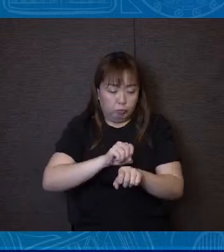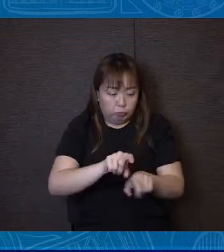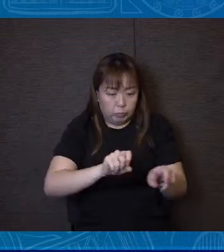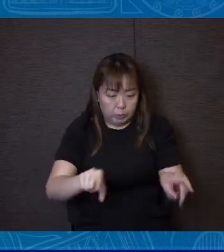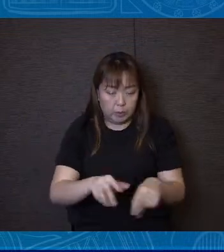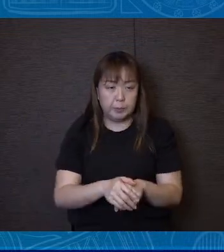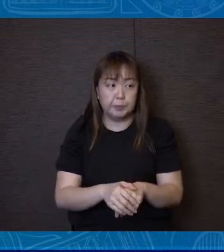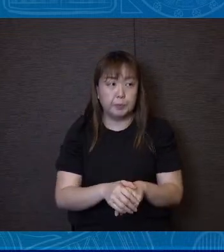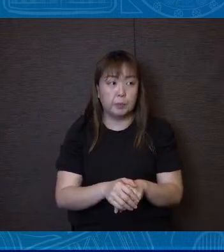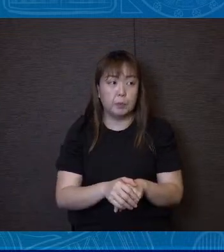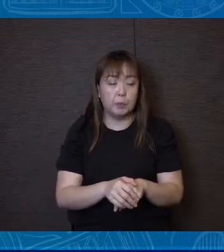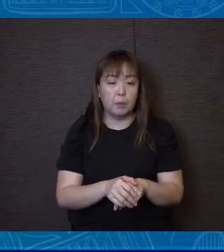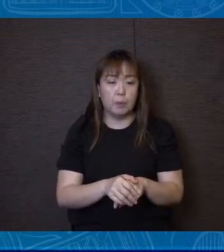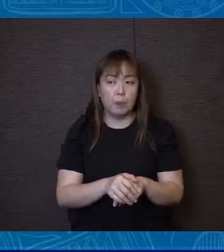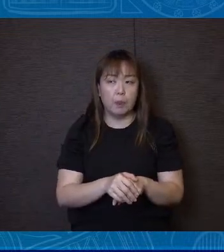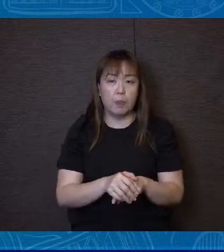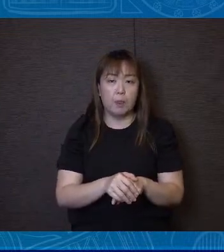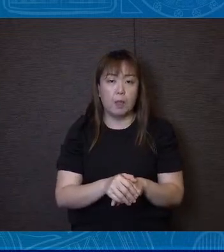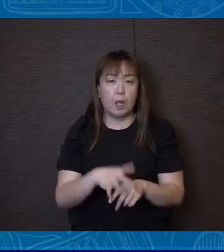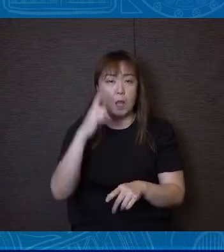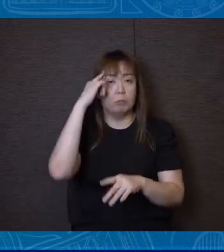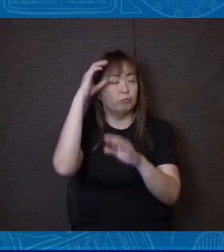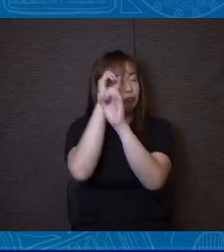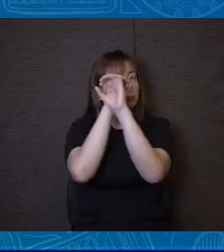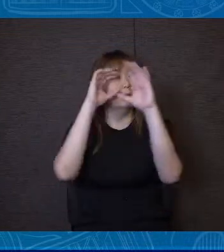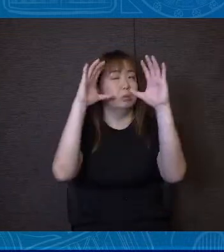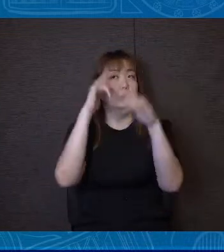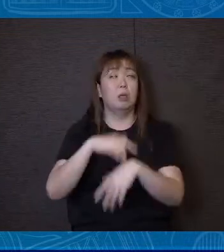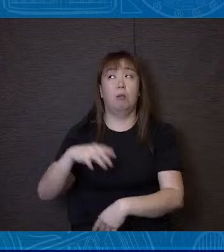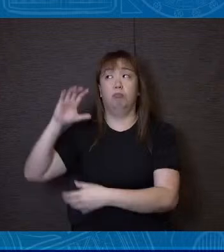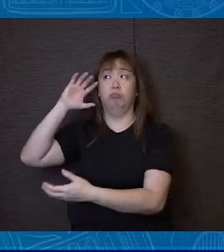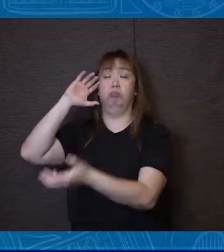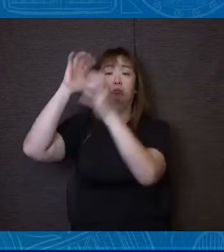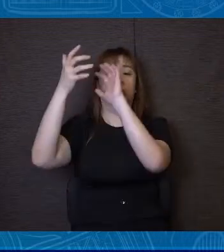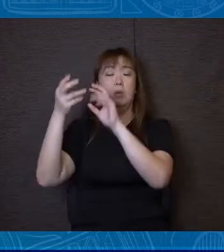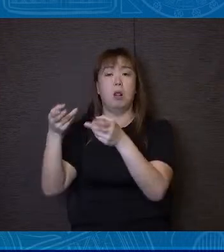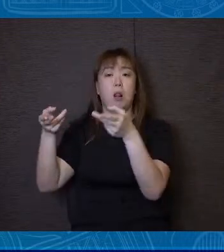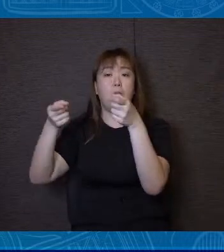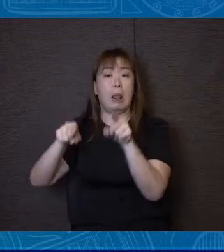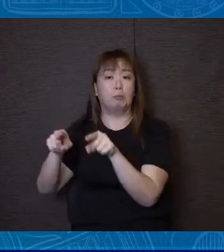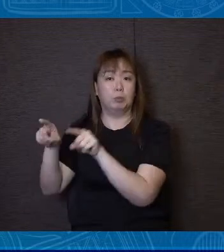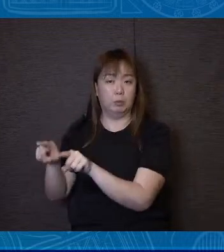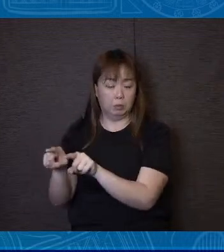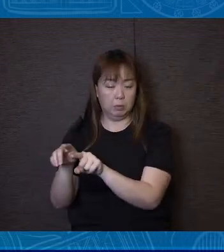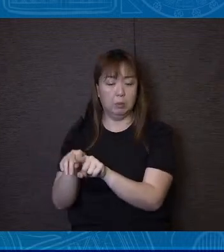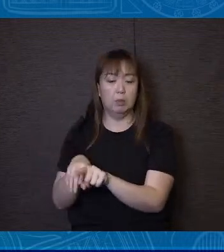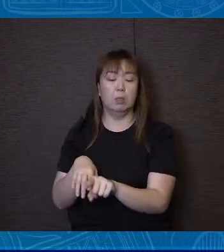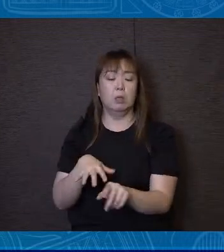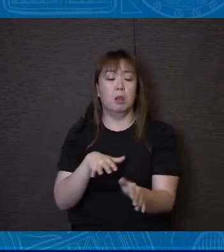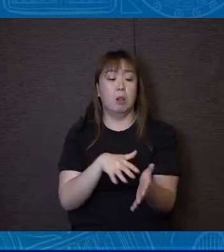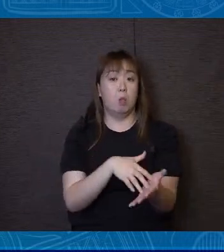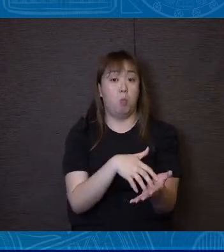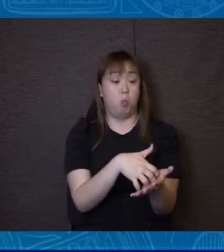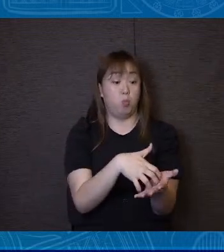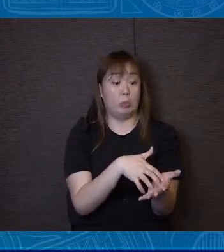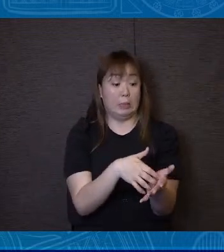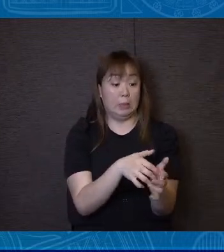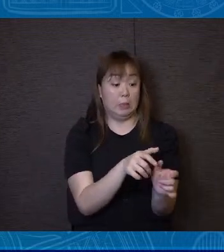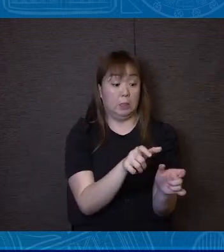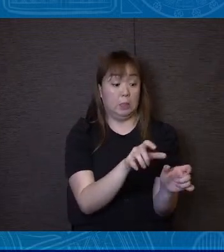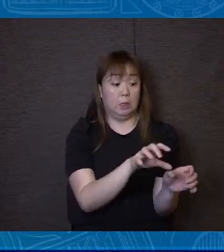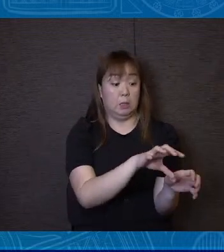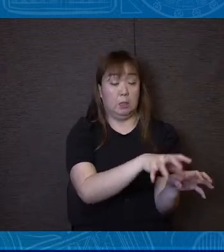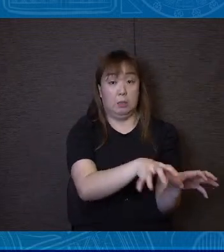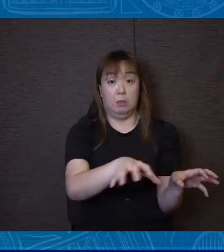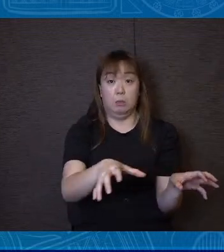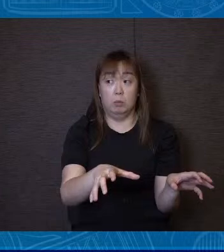it, during a disaster, a calamity, the most vulnerable facility